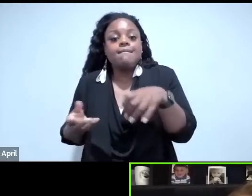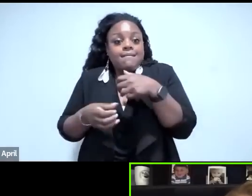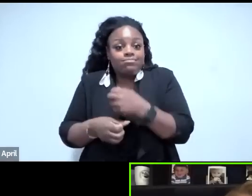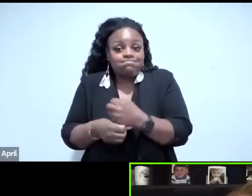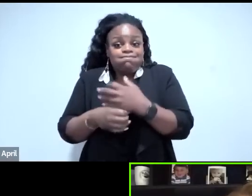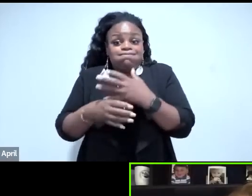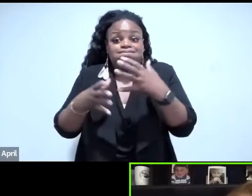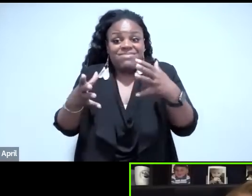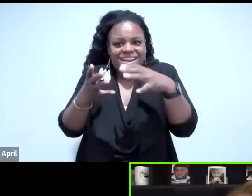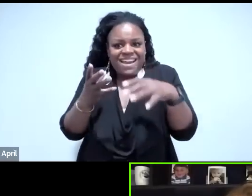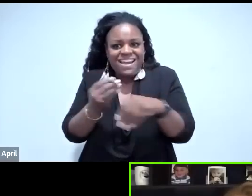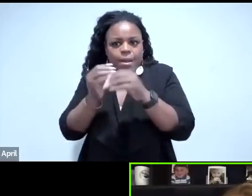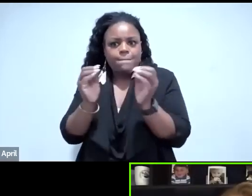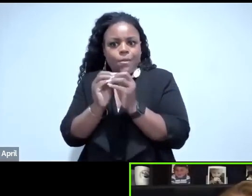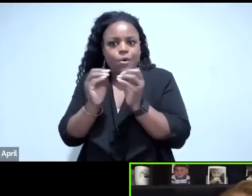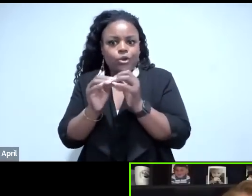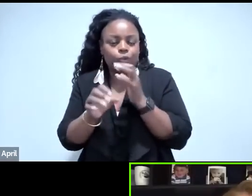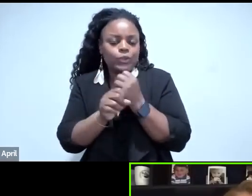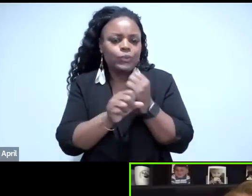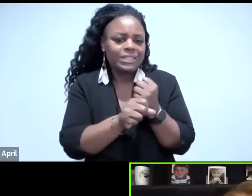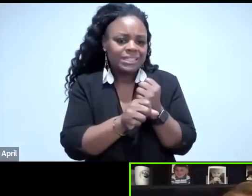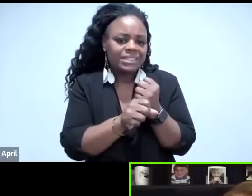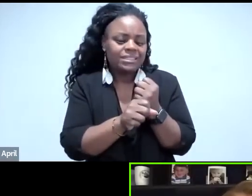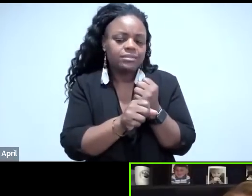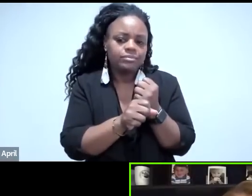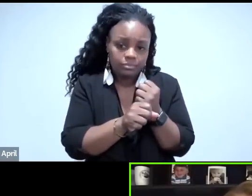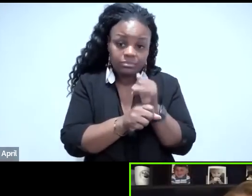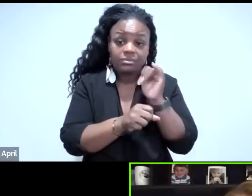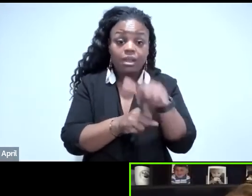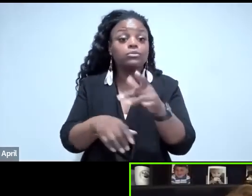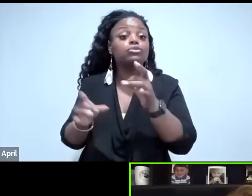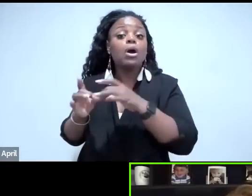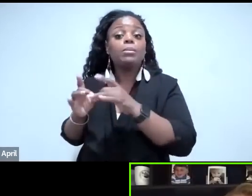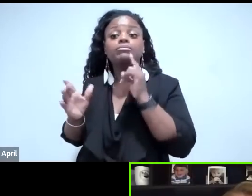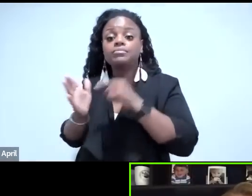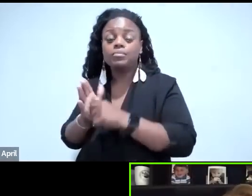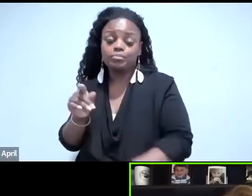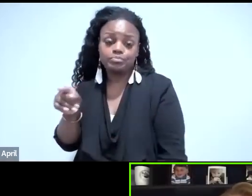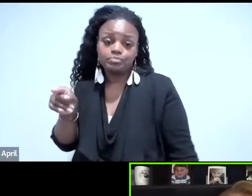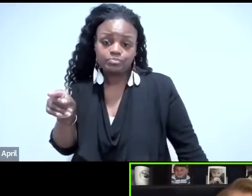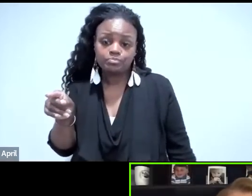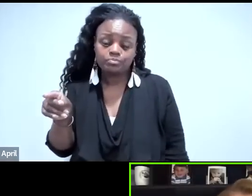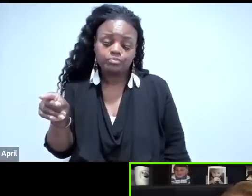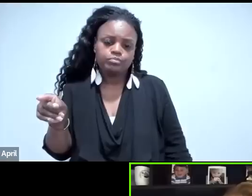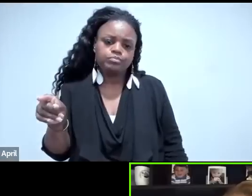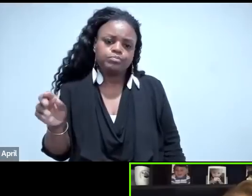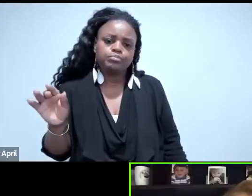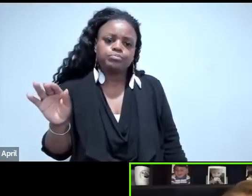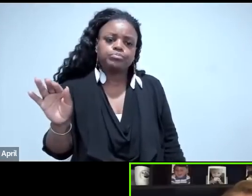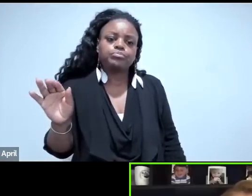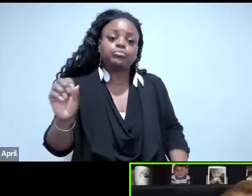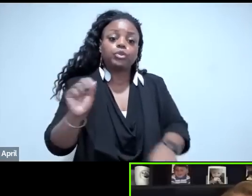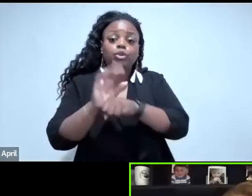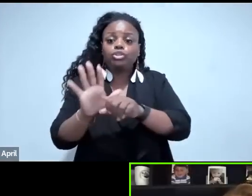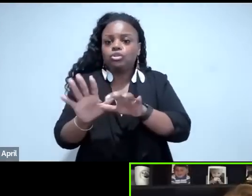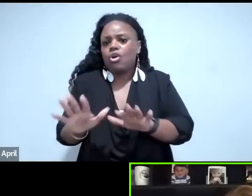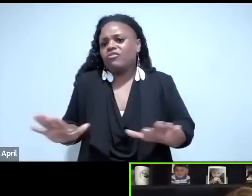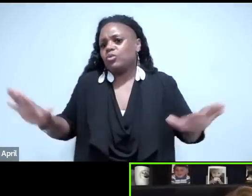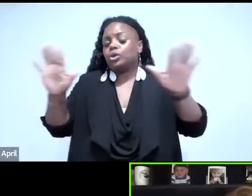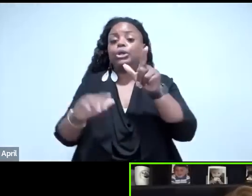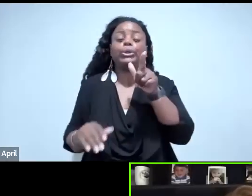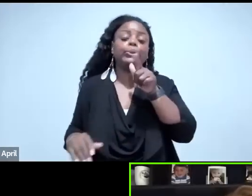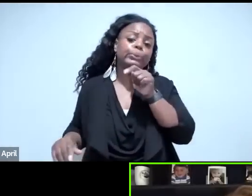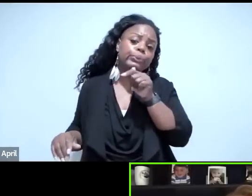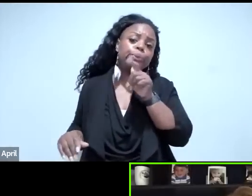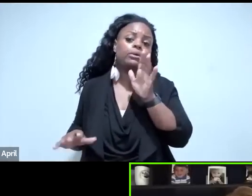against the draconian treatment from Howard Schultz. We have to stand up and show that these people are the villains. We have to show which side